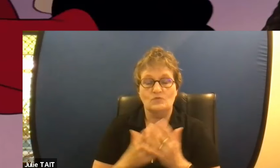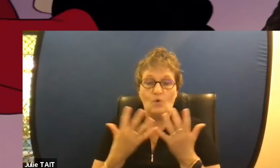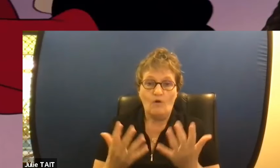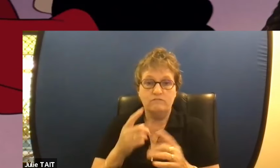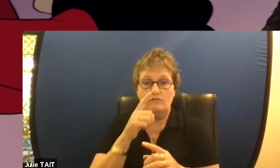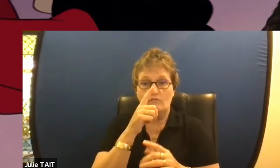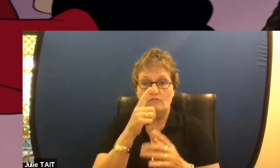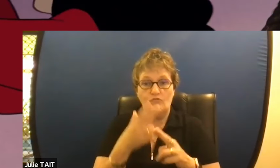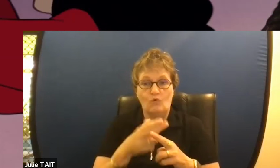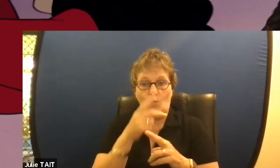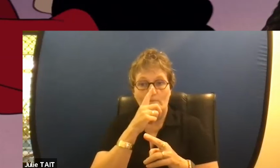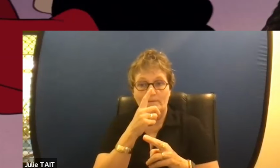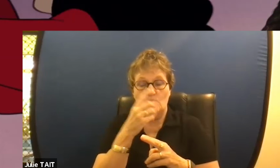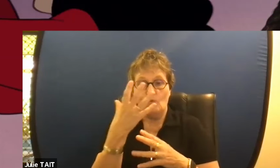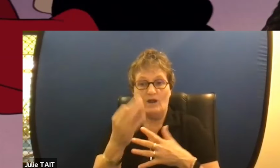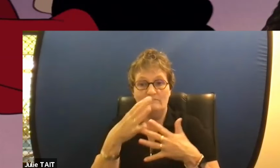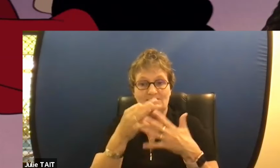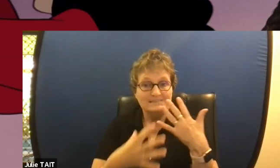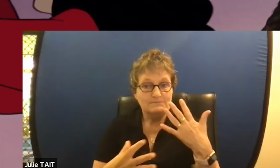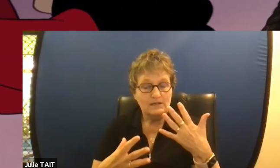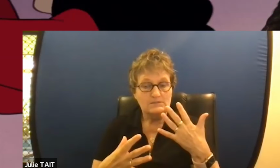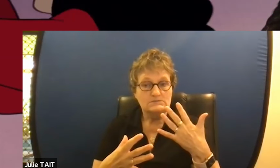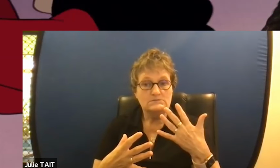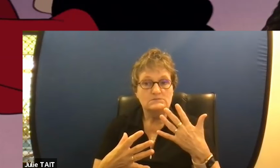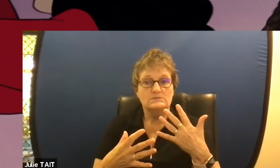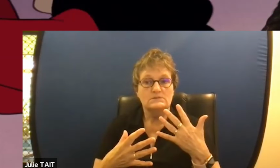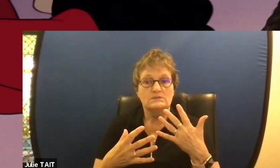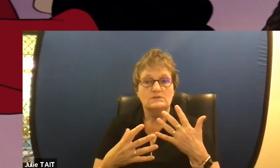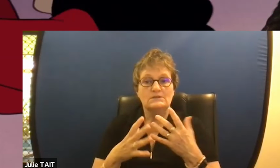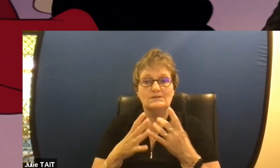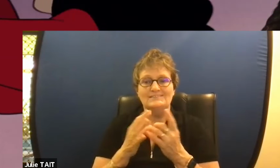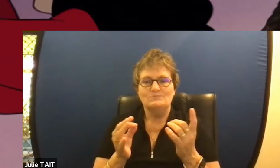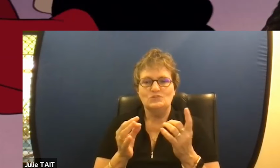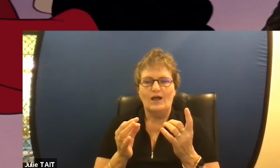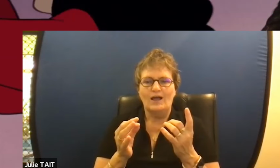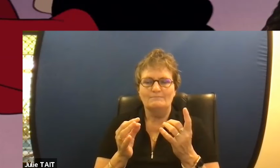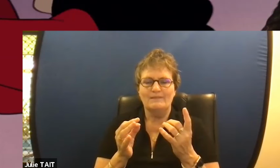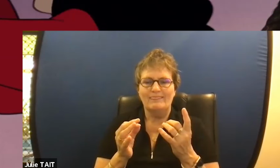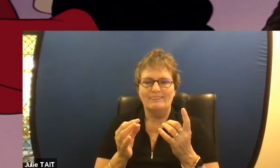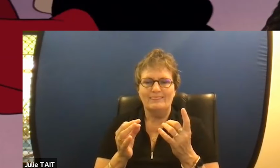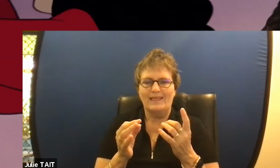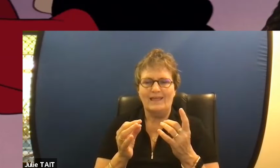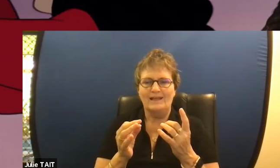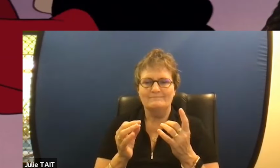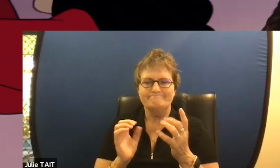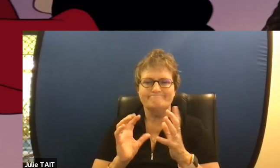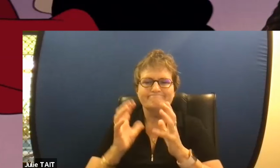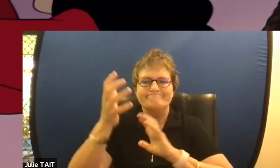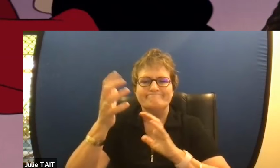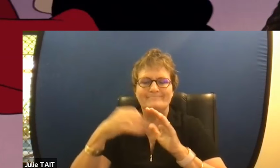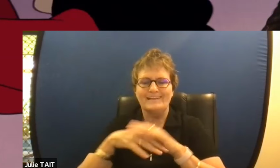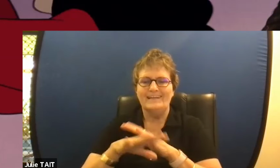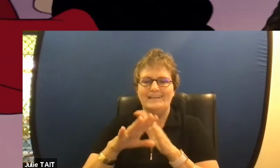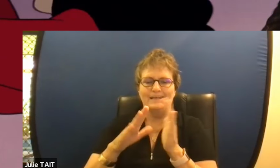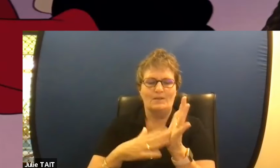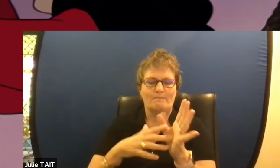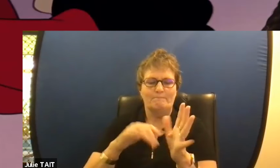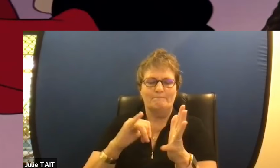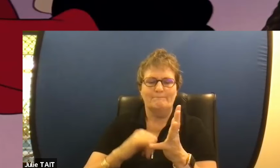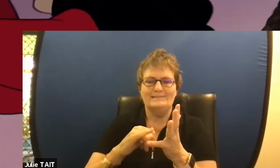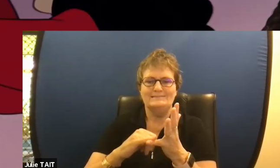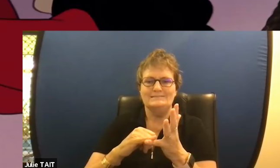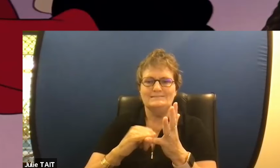with disability, they are sometimes disfigured in the mass media. And they also assume the